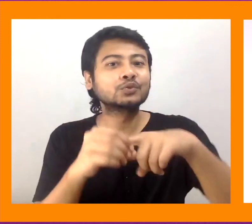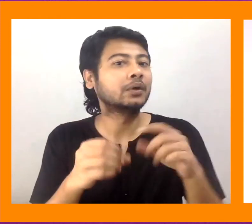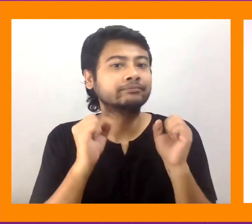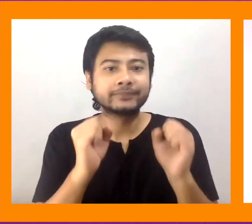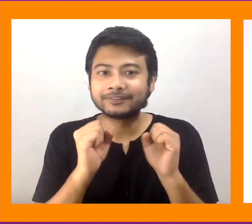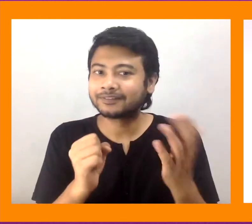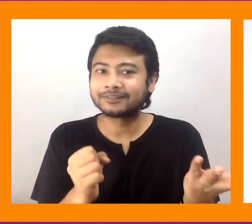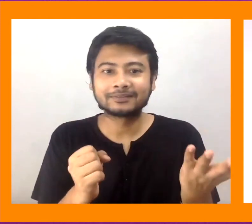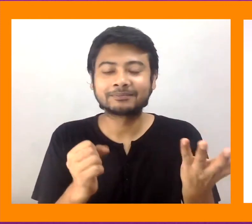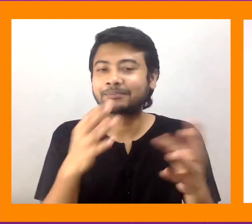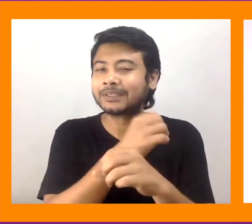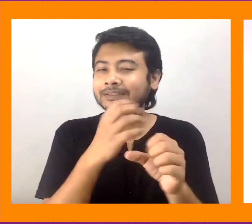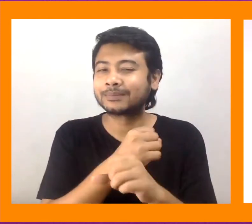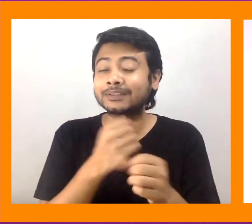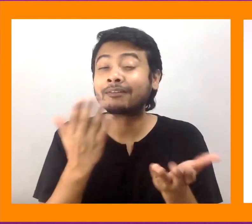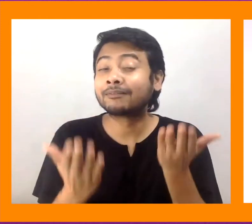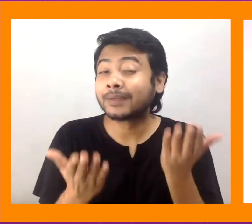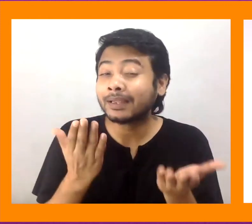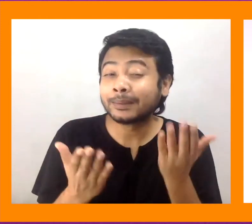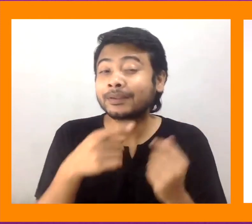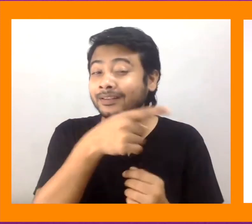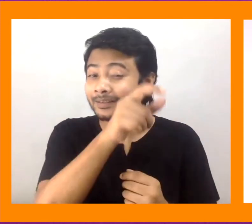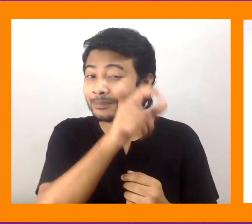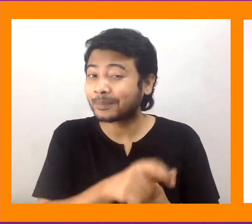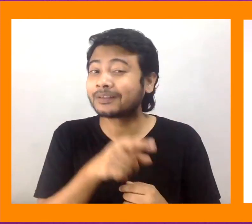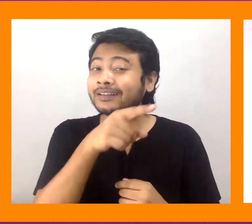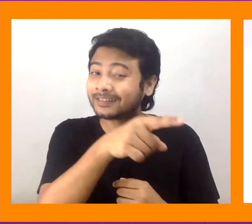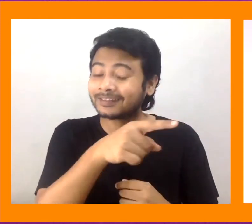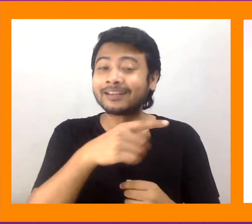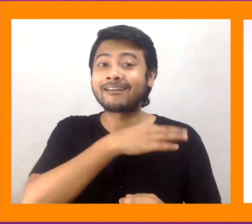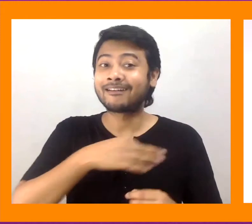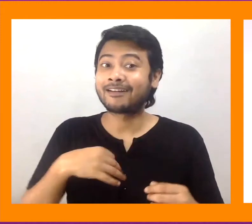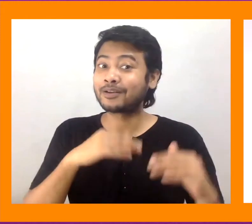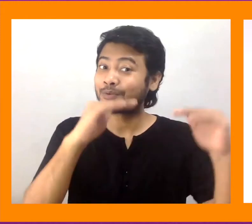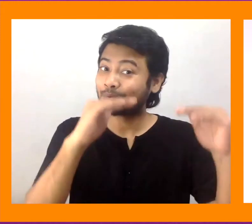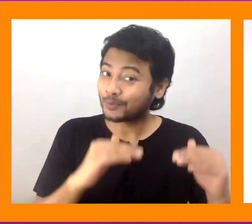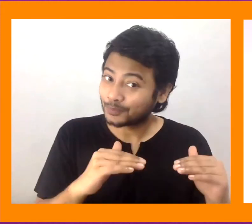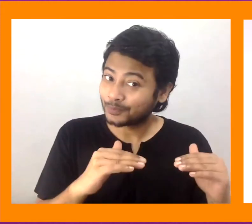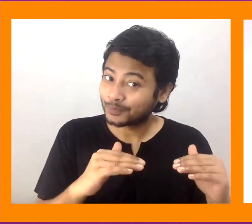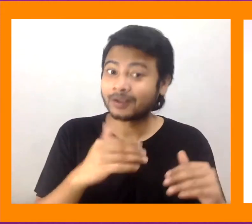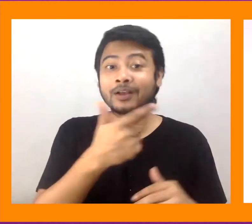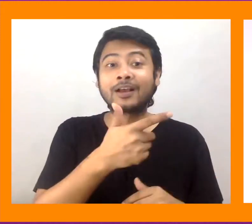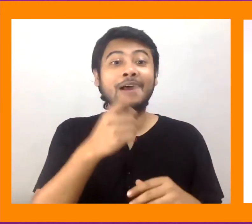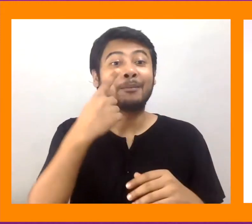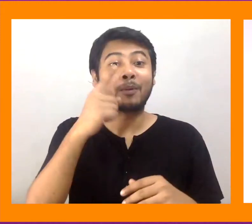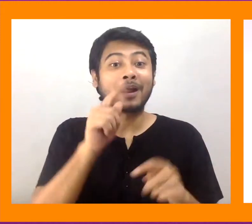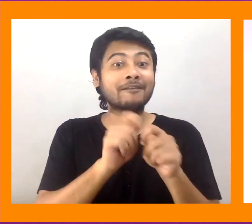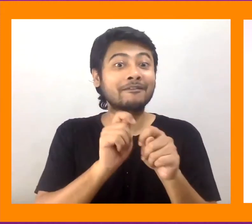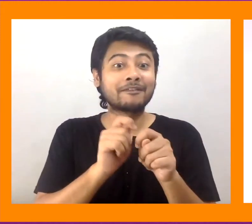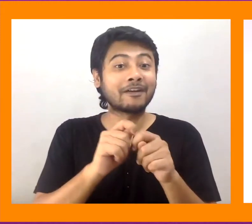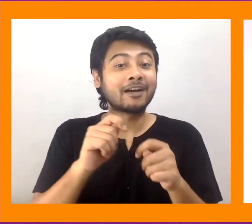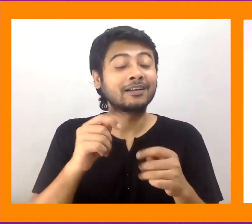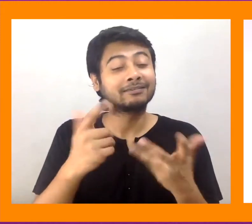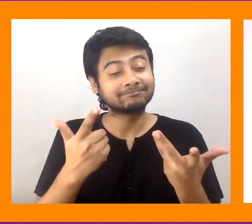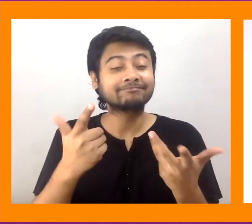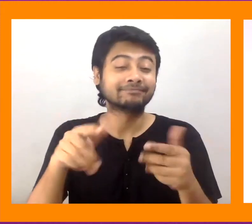to join these online classes. The intersectionality of identities of these students belonging to a lower caste, or a